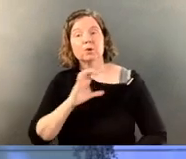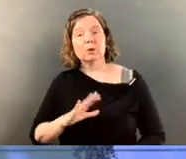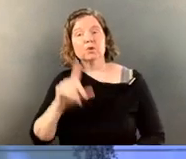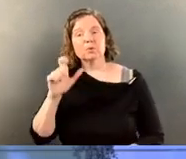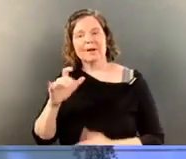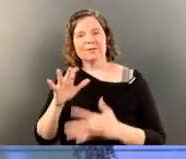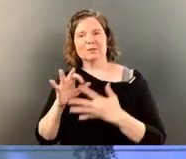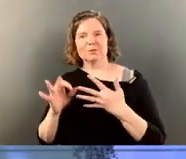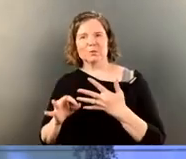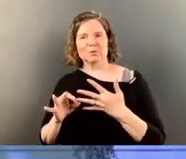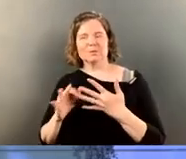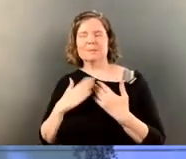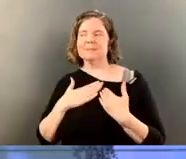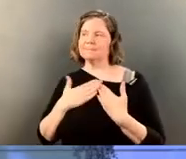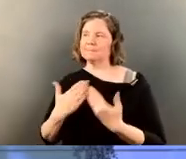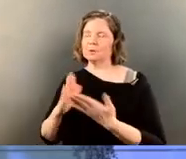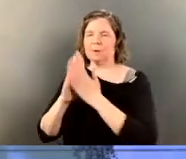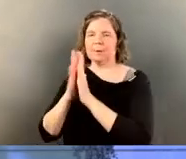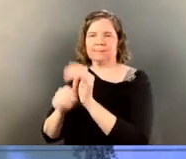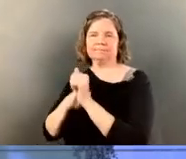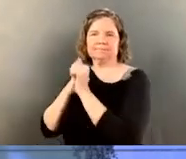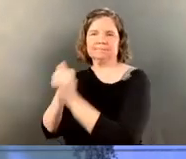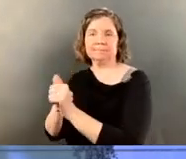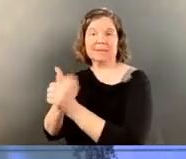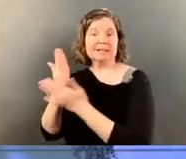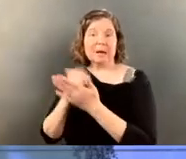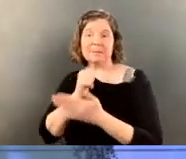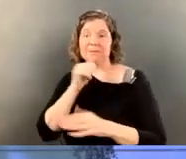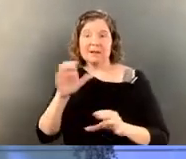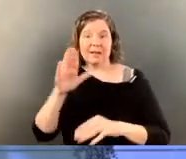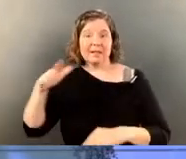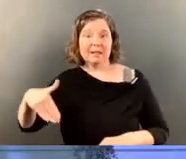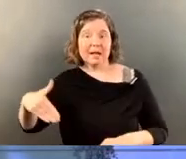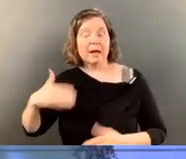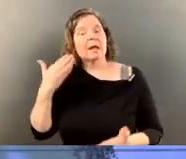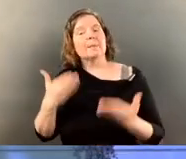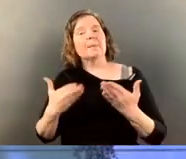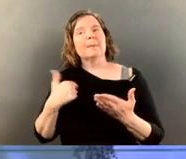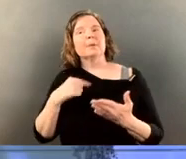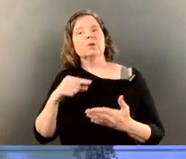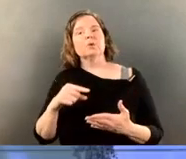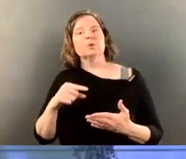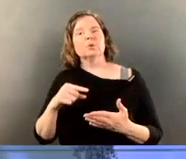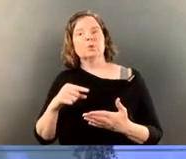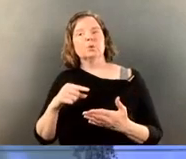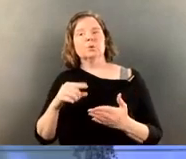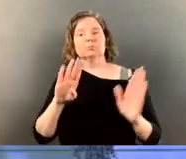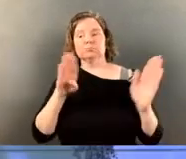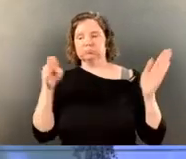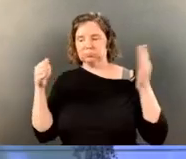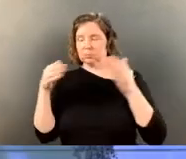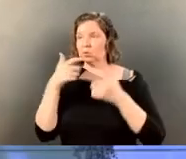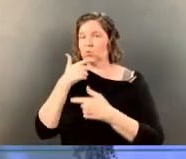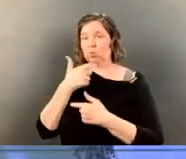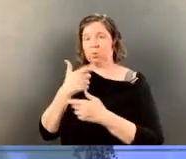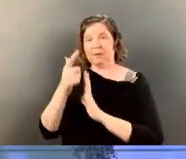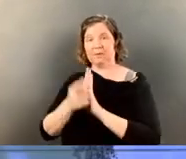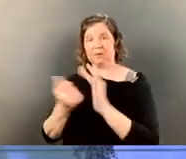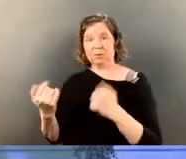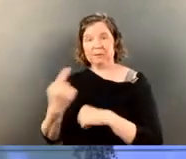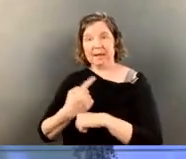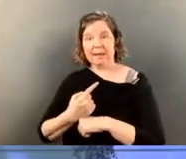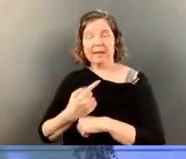have to choose to become a Christian. And some of you have not done that yet. And maybe you even tuned in to watch this video